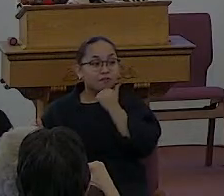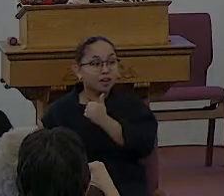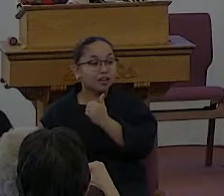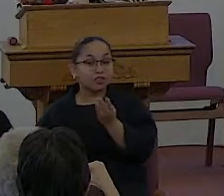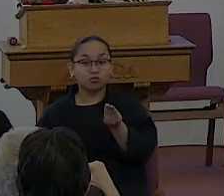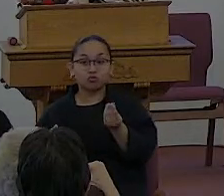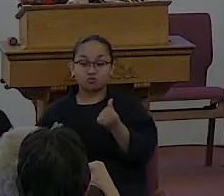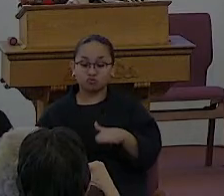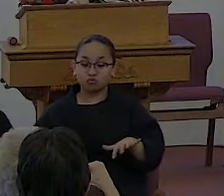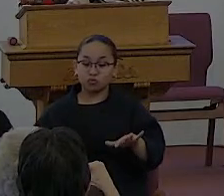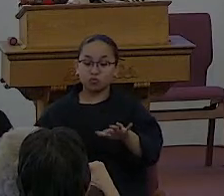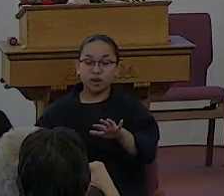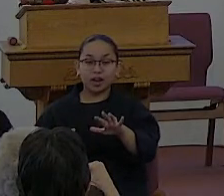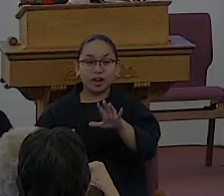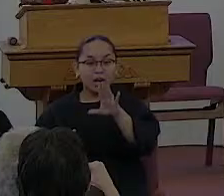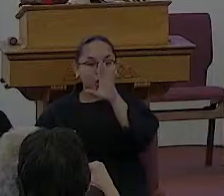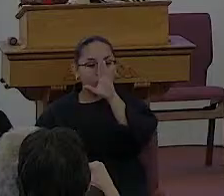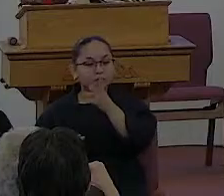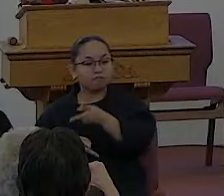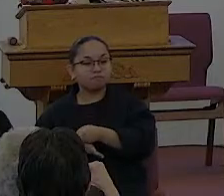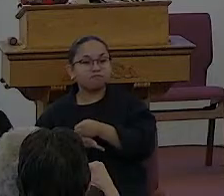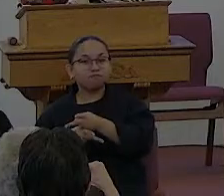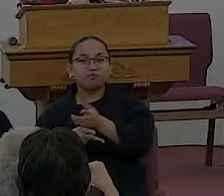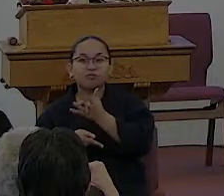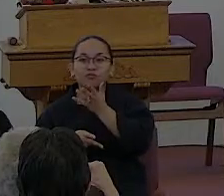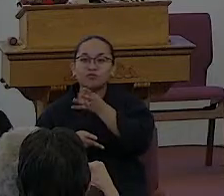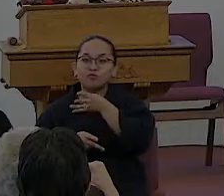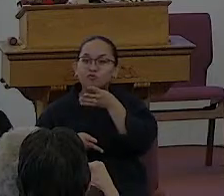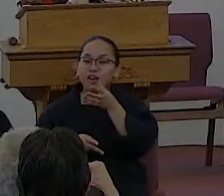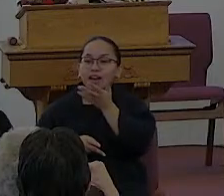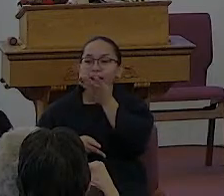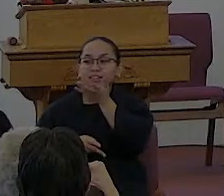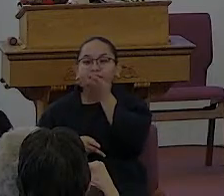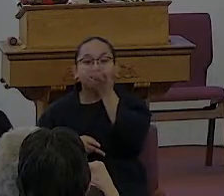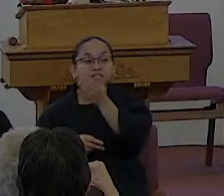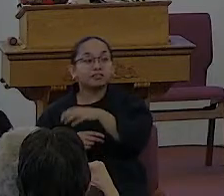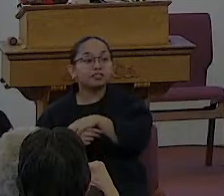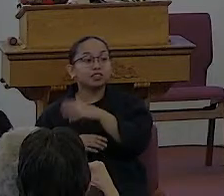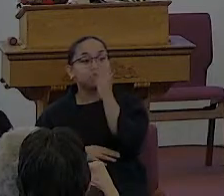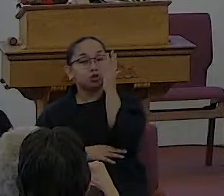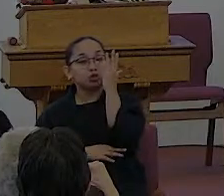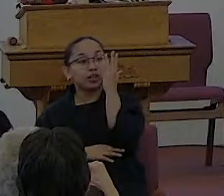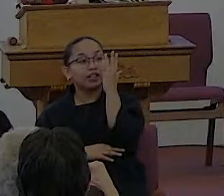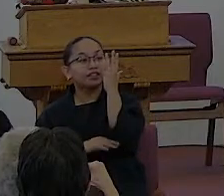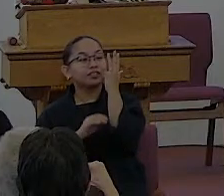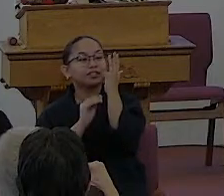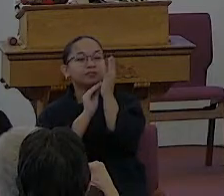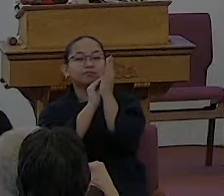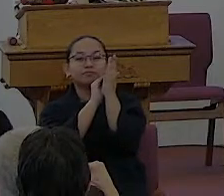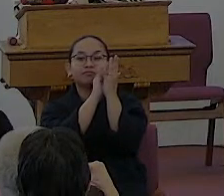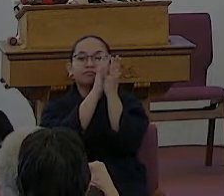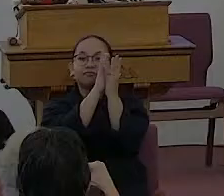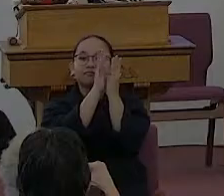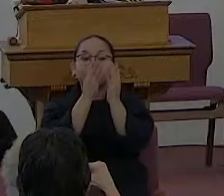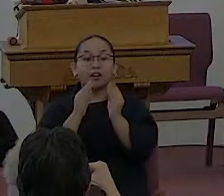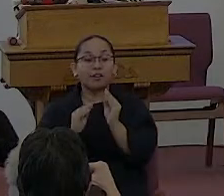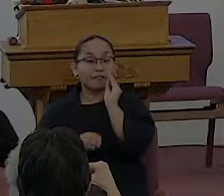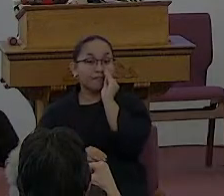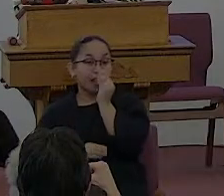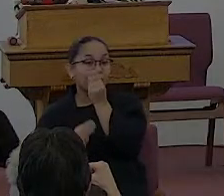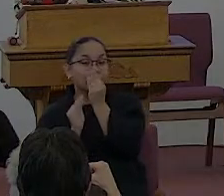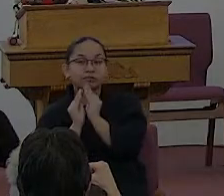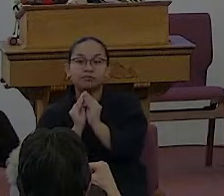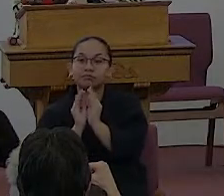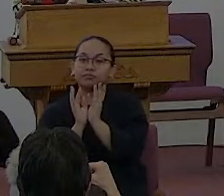nurture the life that slumbers beneath the surface. Trees will leaf. Flowers will burst and